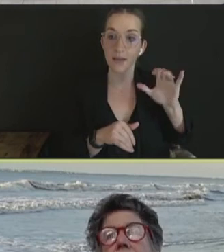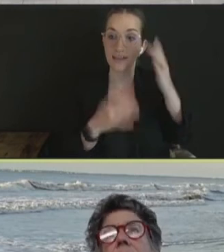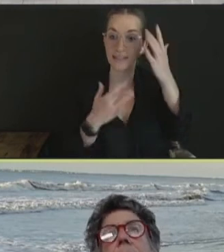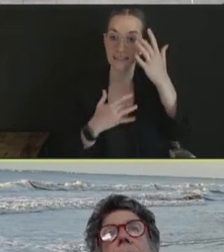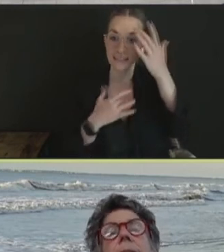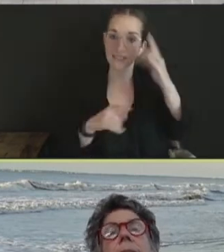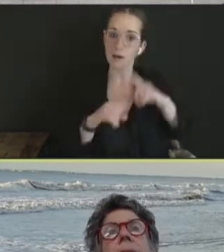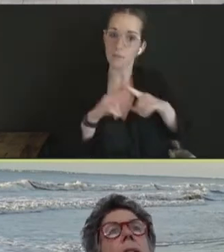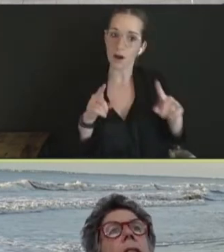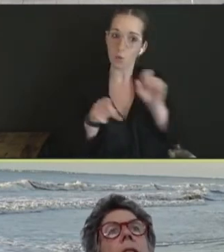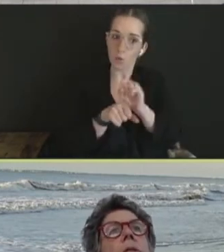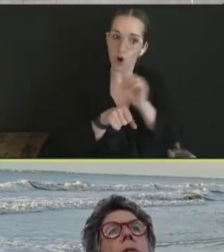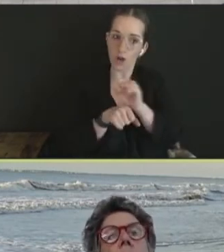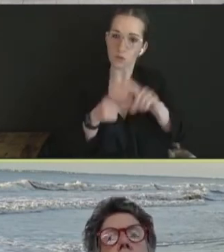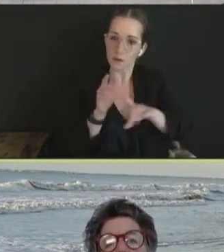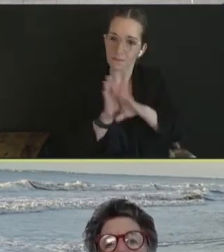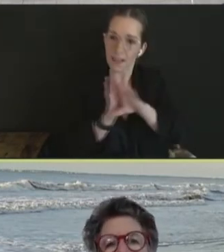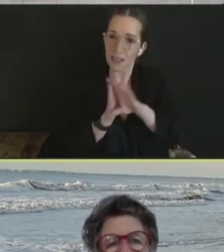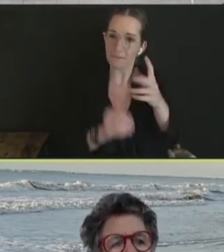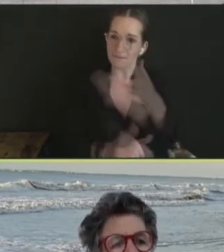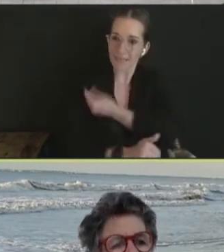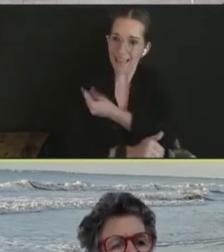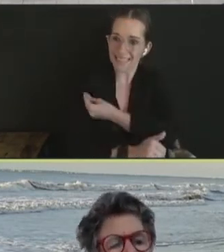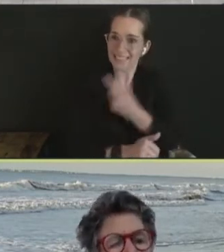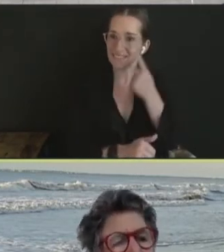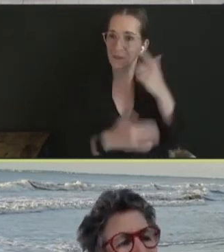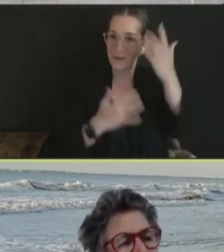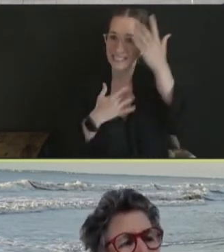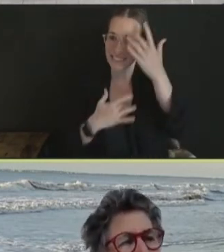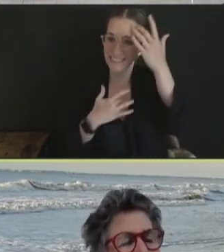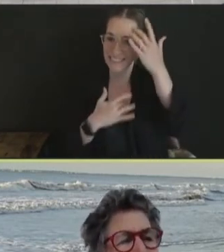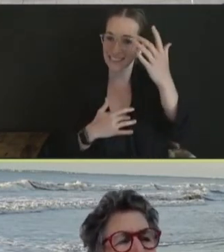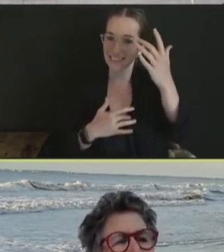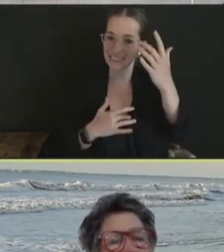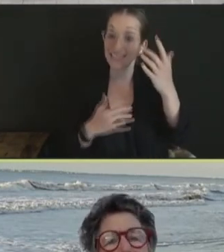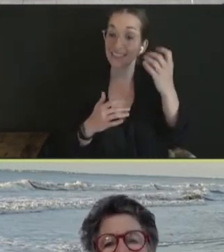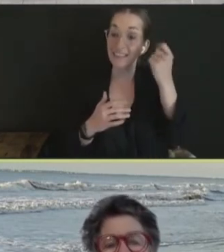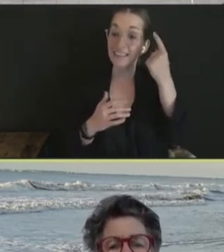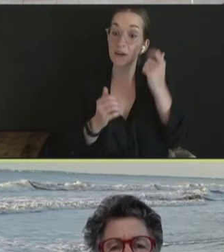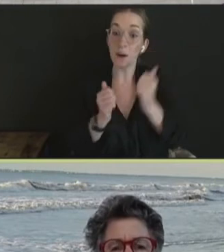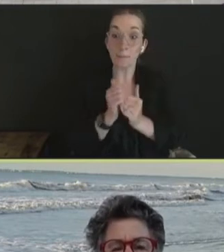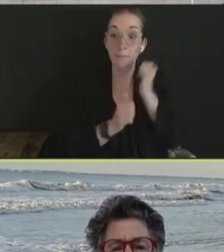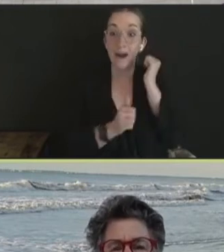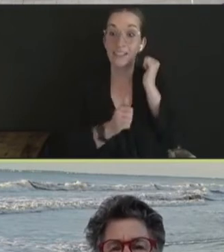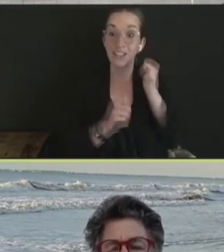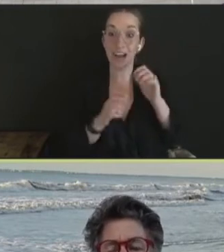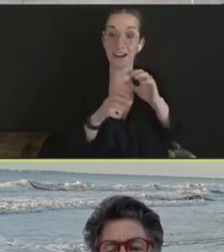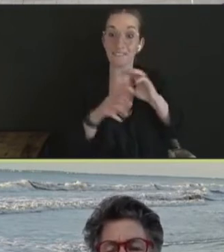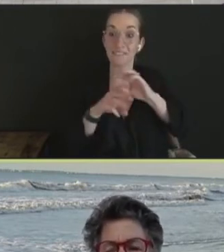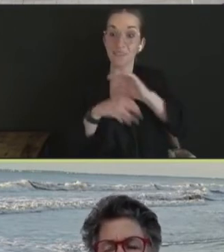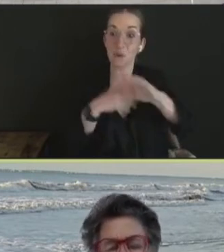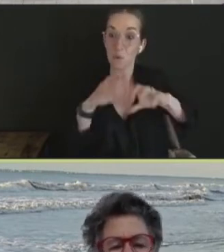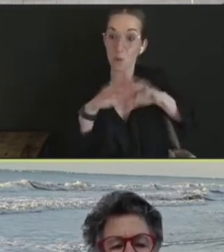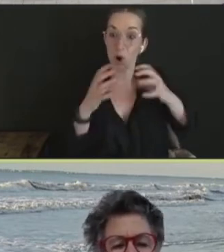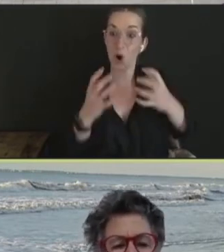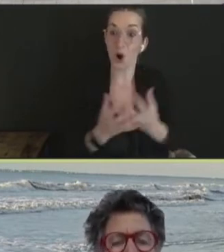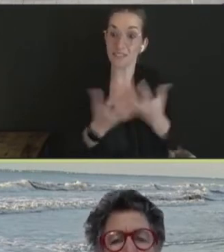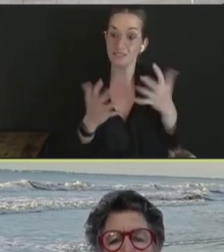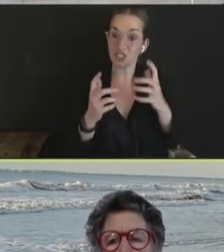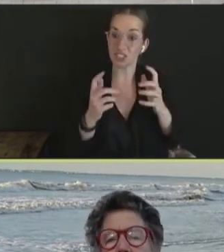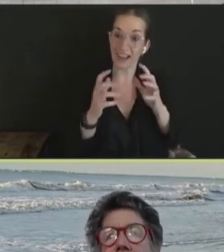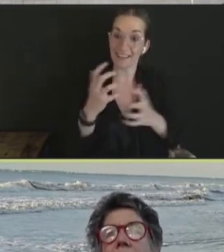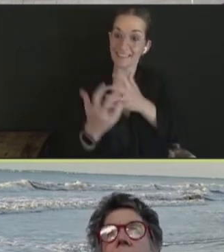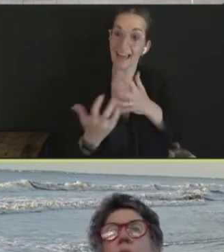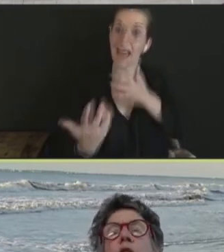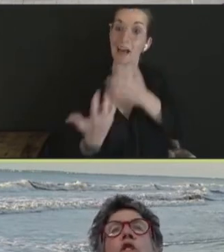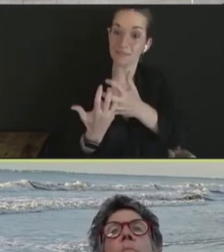X. And as I think all of you know, we've set, and much of the world has adopted, a very ambitious target that we